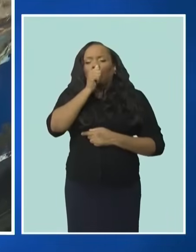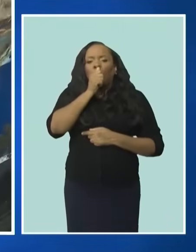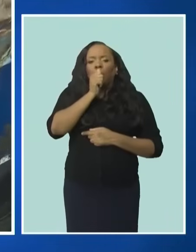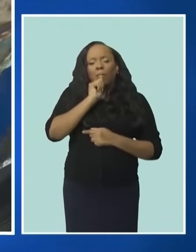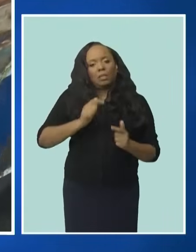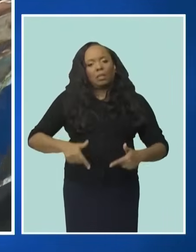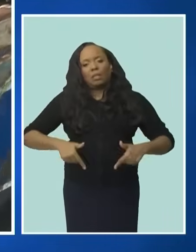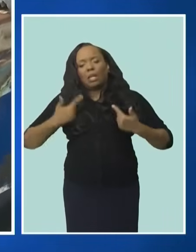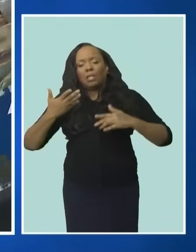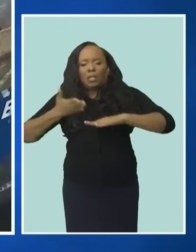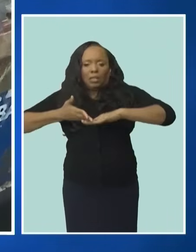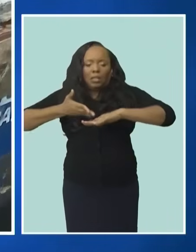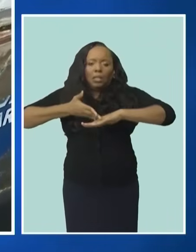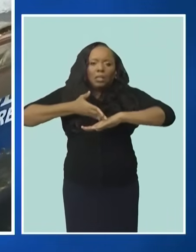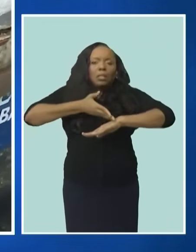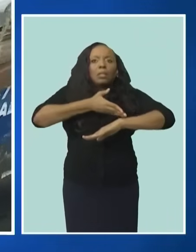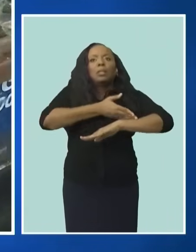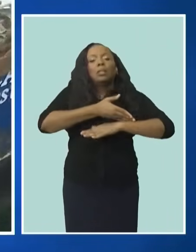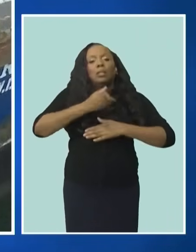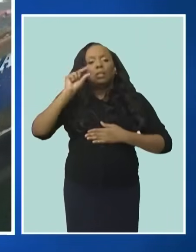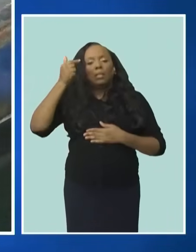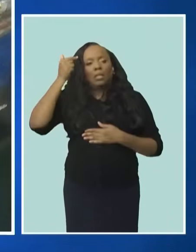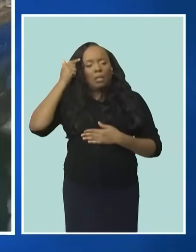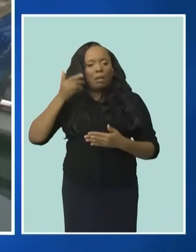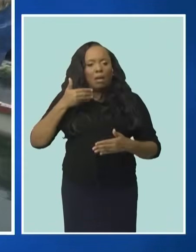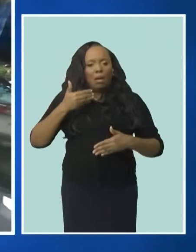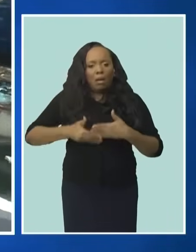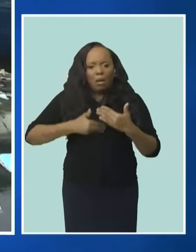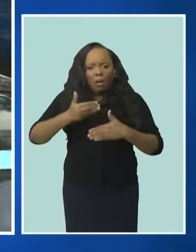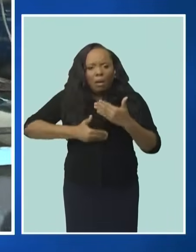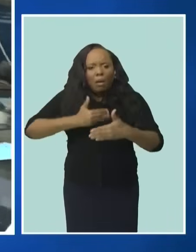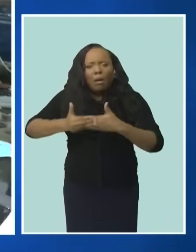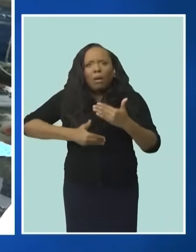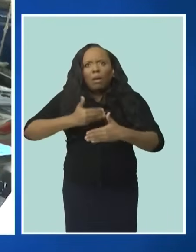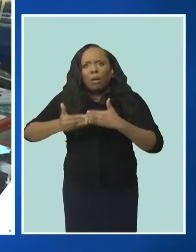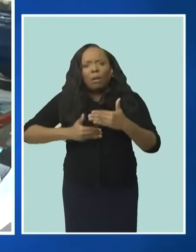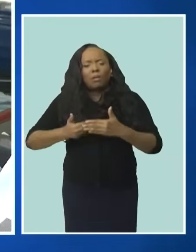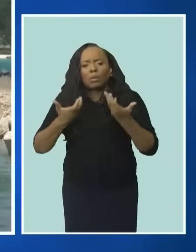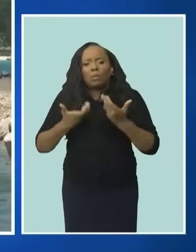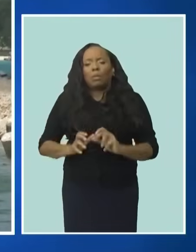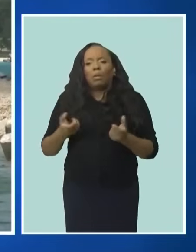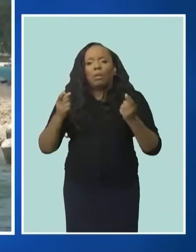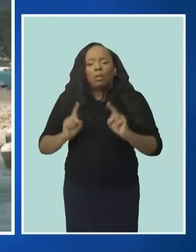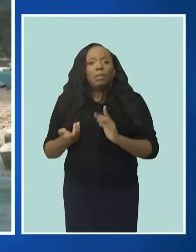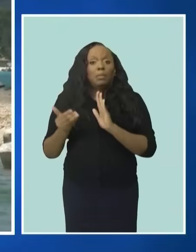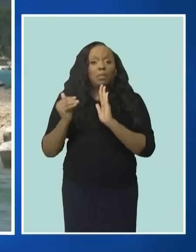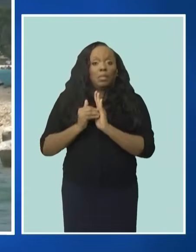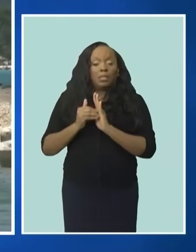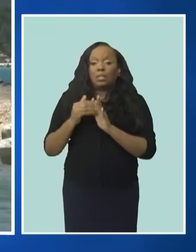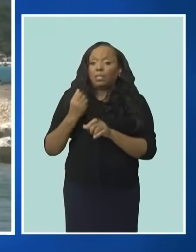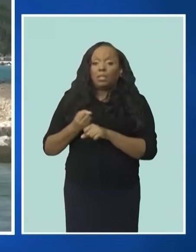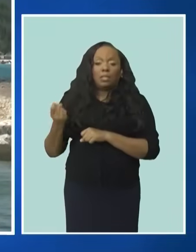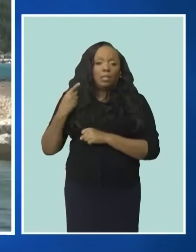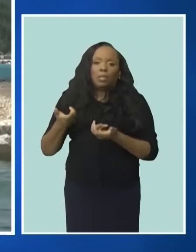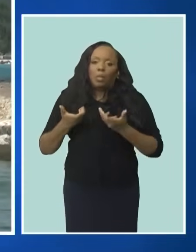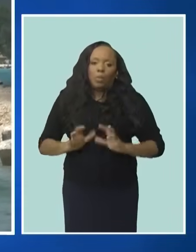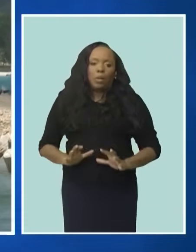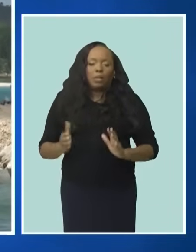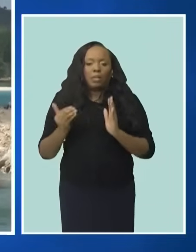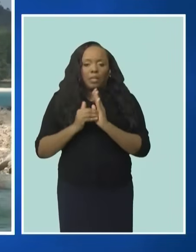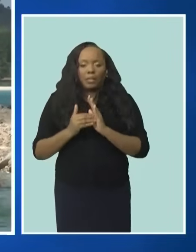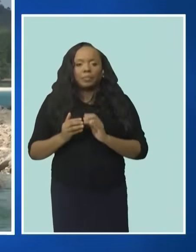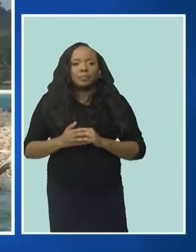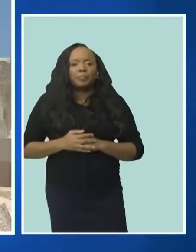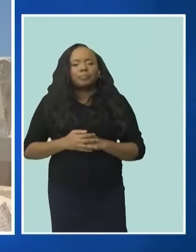lives back on track, government is moving full steam ahead with plans to avoid a reoccurrence of what happened last year. Minister